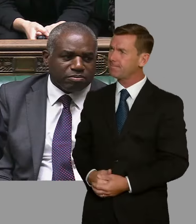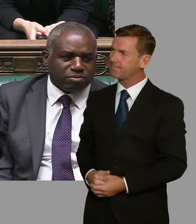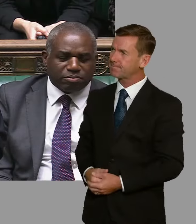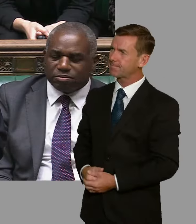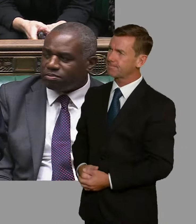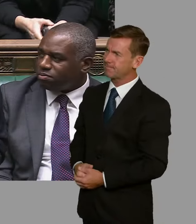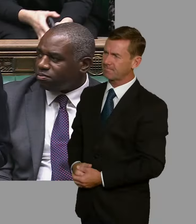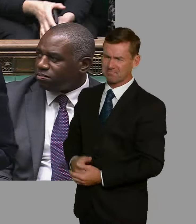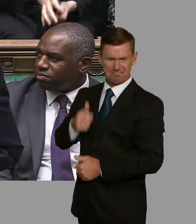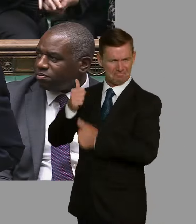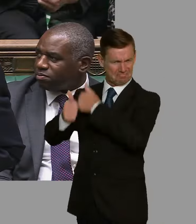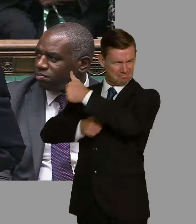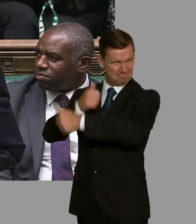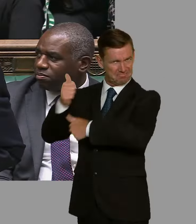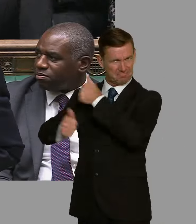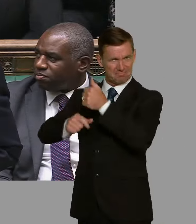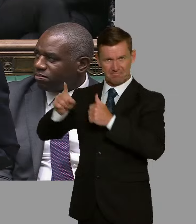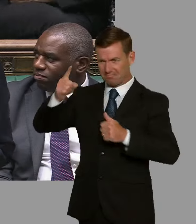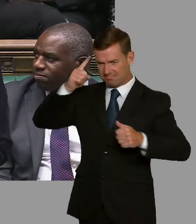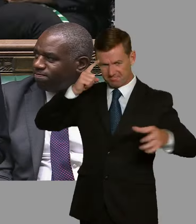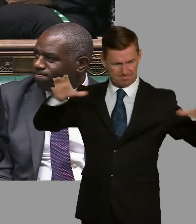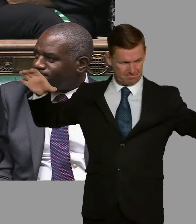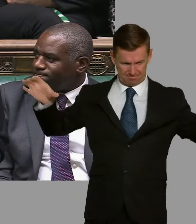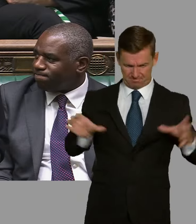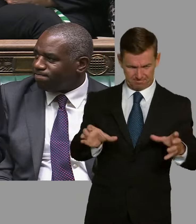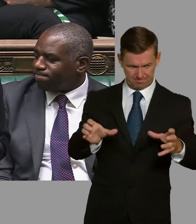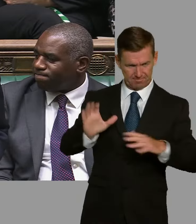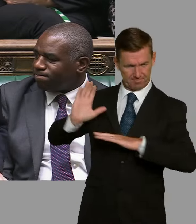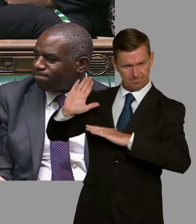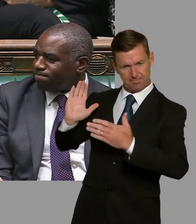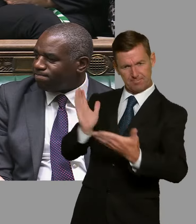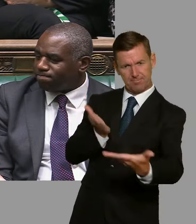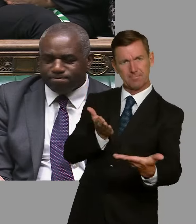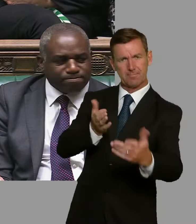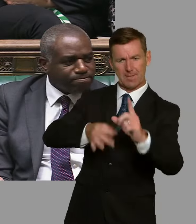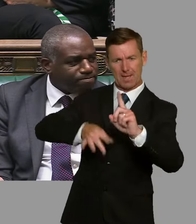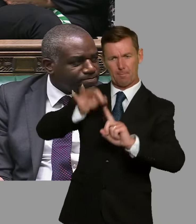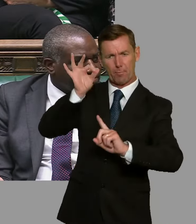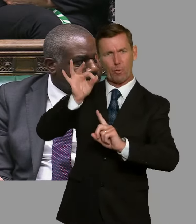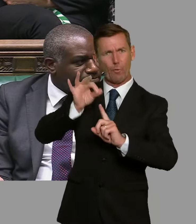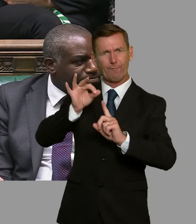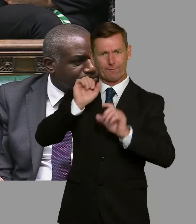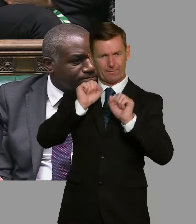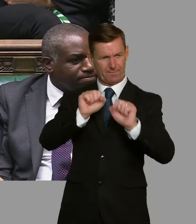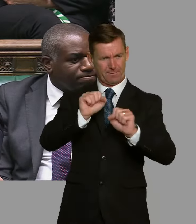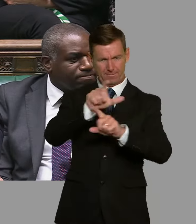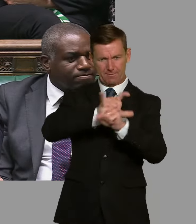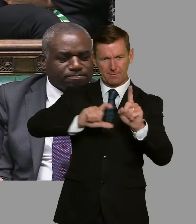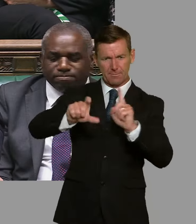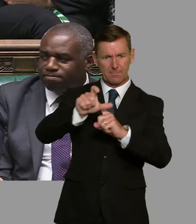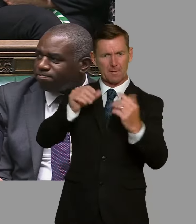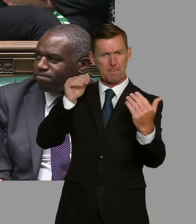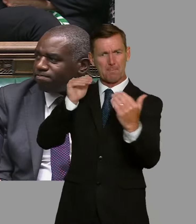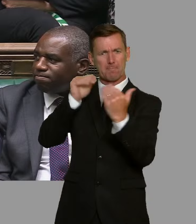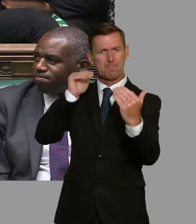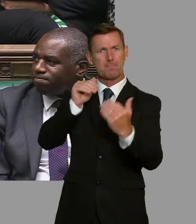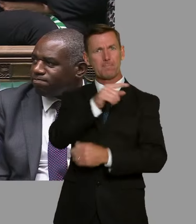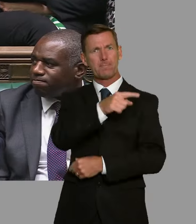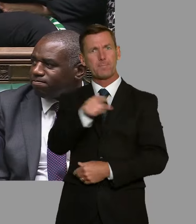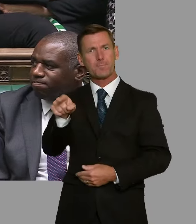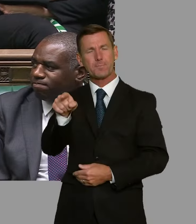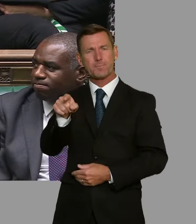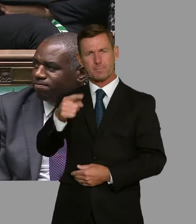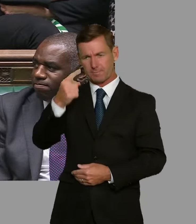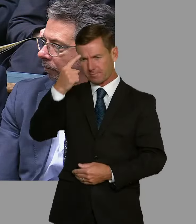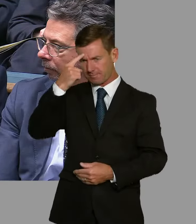in the community that meets the needs of his constituents? The proposals for the health campus will be open to public consultation.